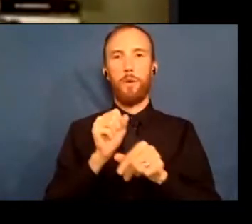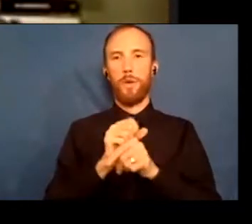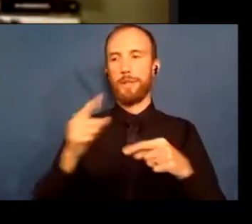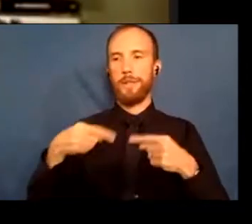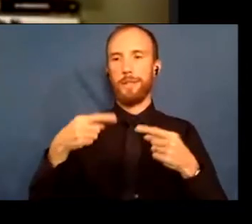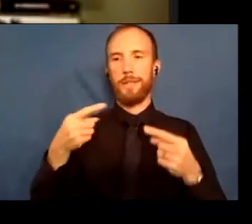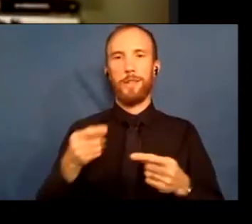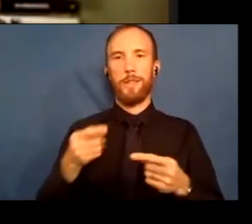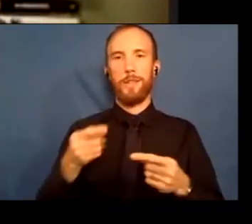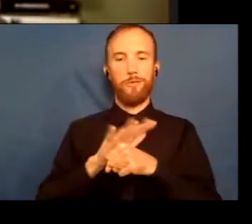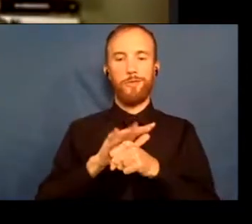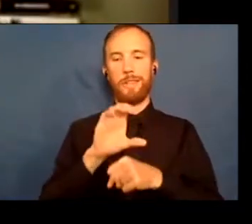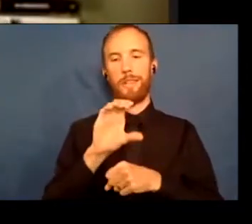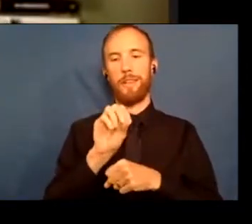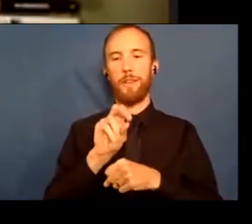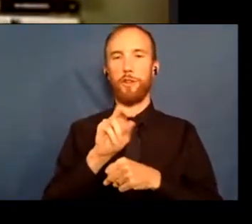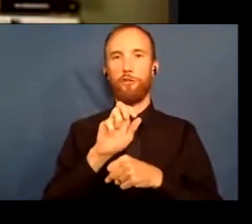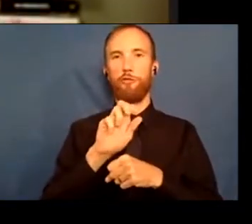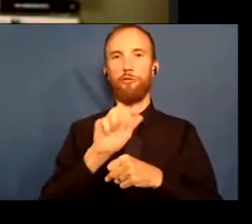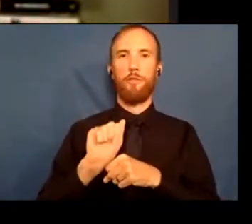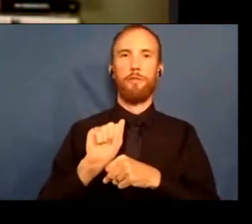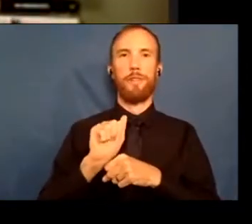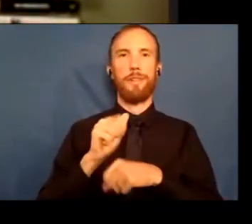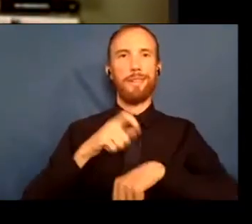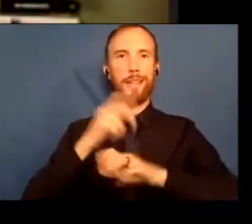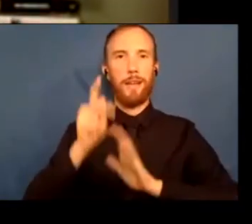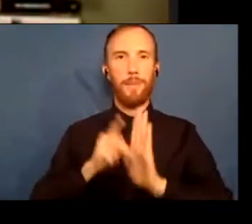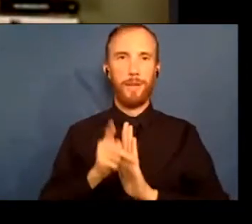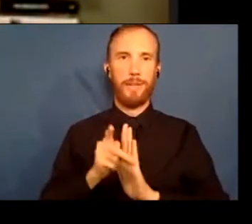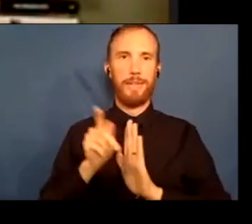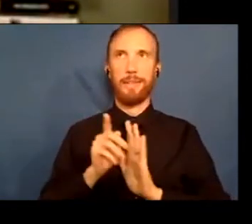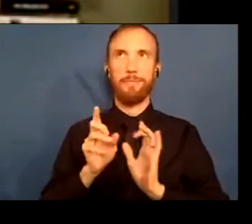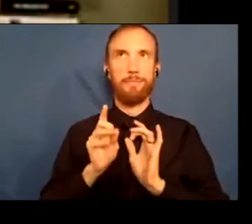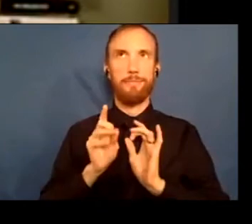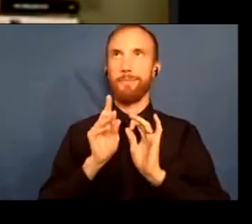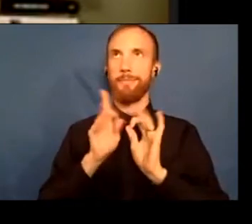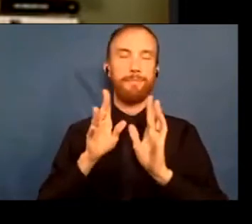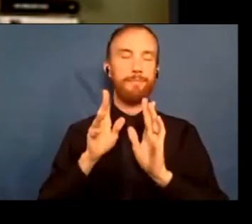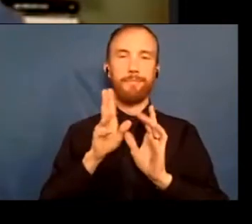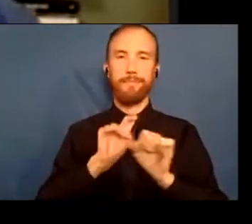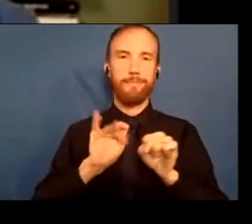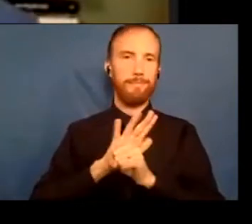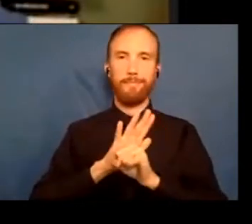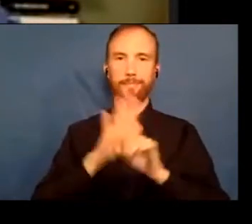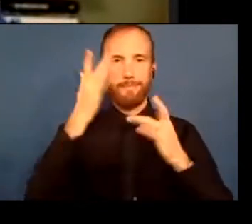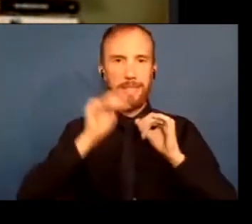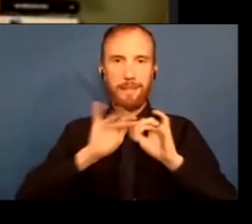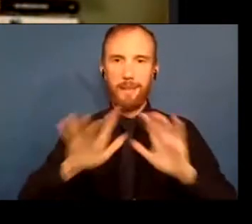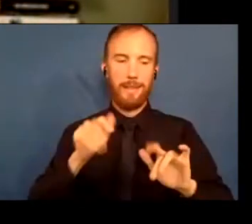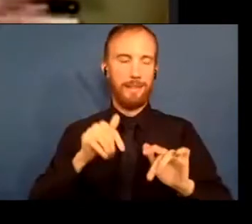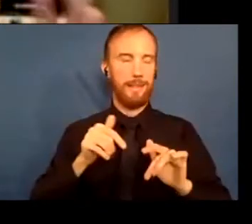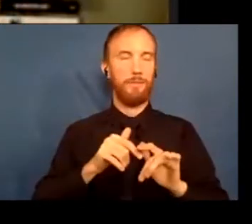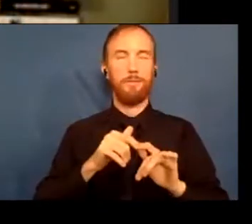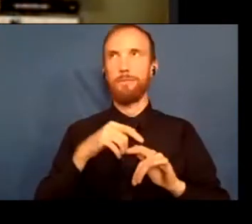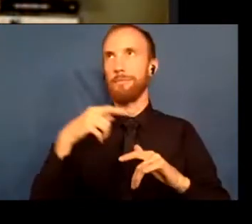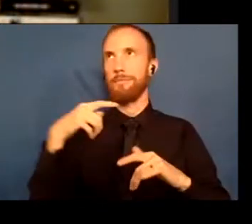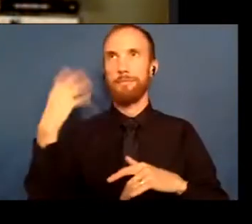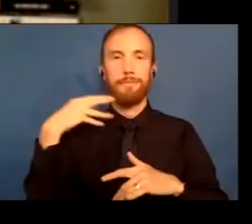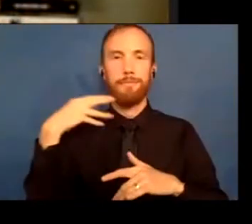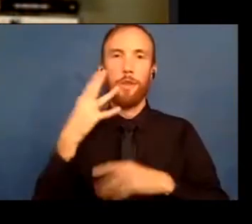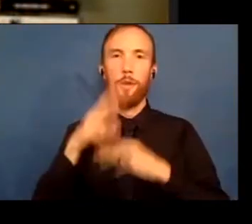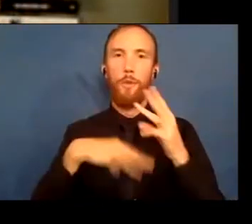this pandemic, this ridiculously outrageous world that we're in the middle of. We're all